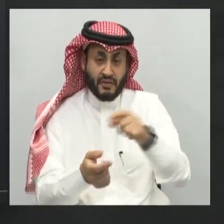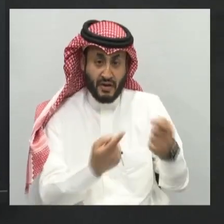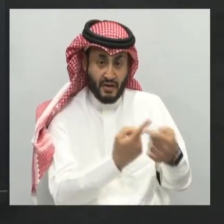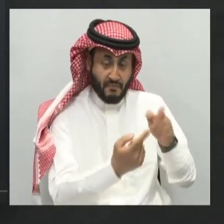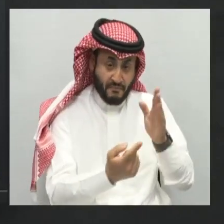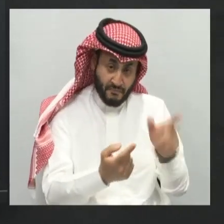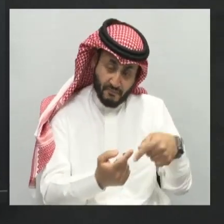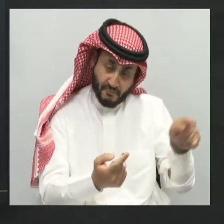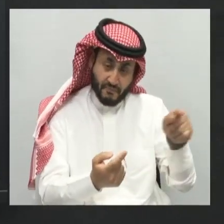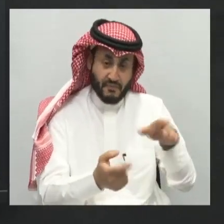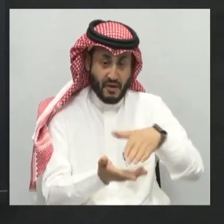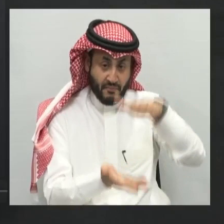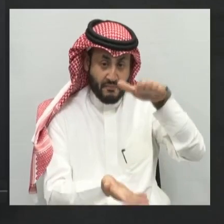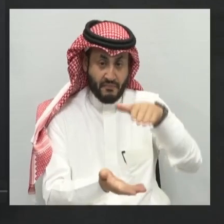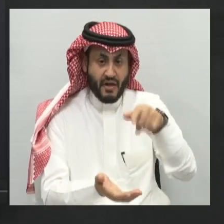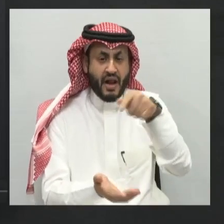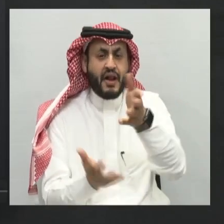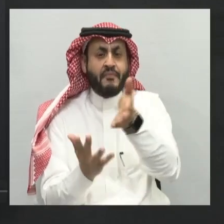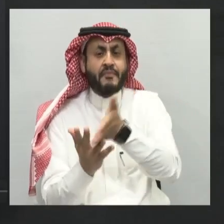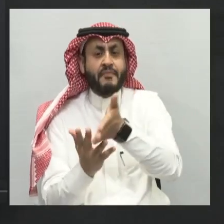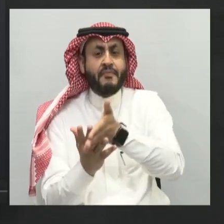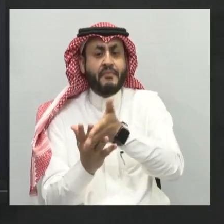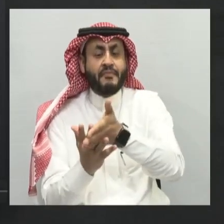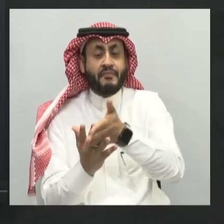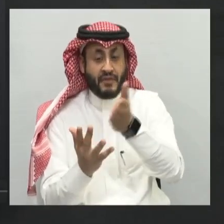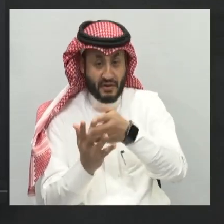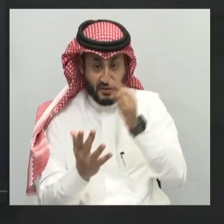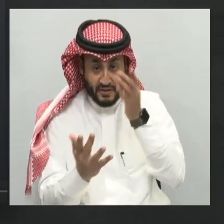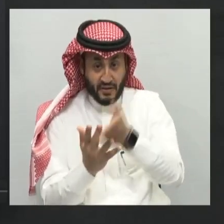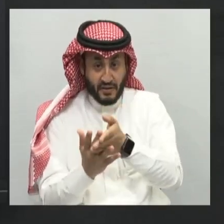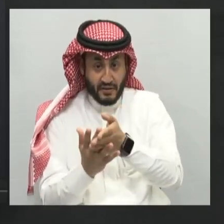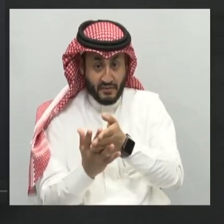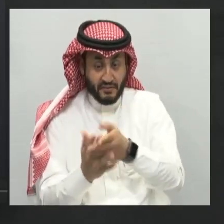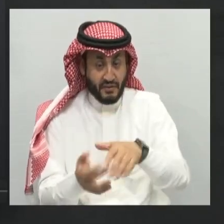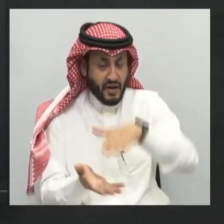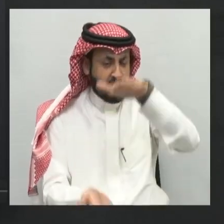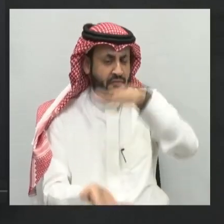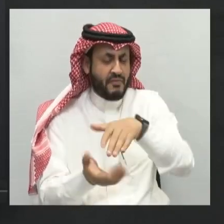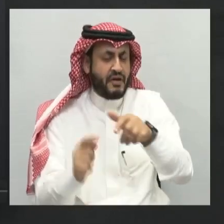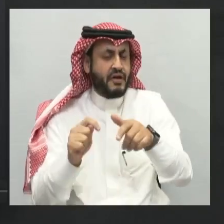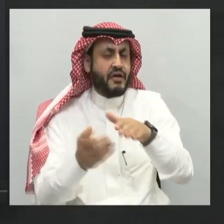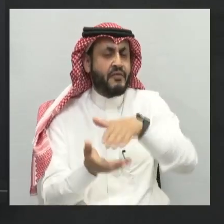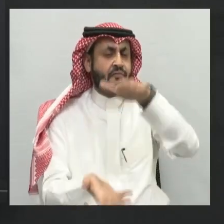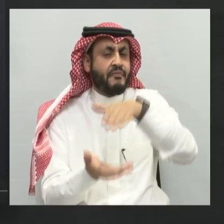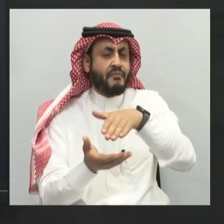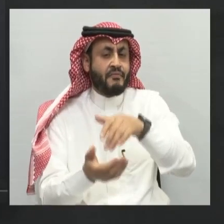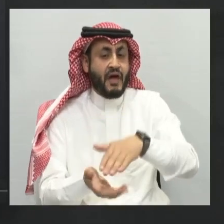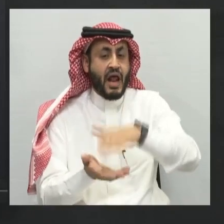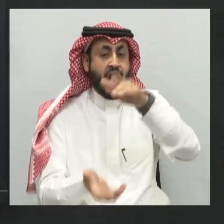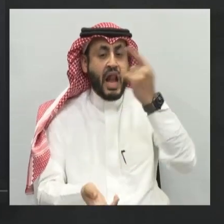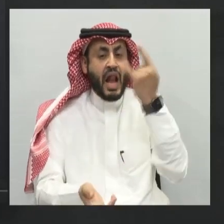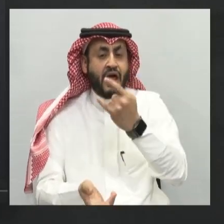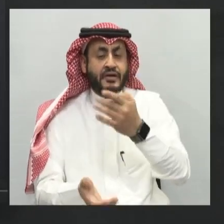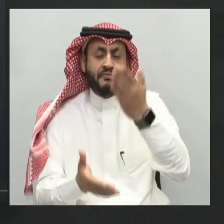at the beginning of sentences, right? Now the word Tuesday that comes in the middle of the sentence, the T has to be uppercase.